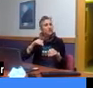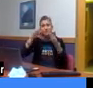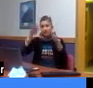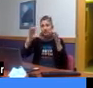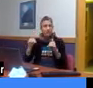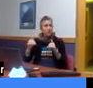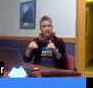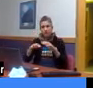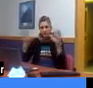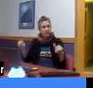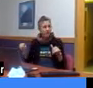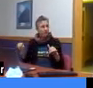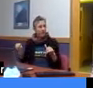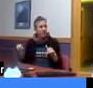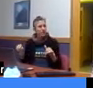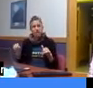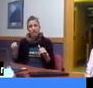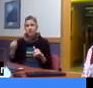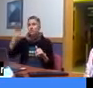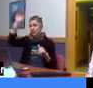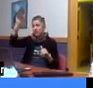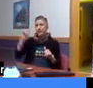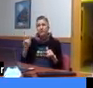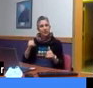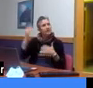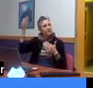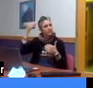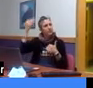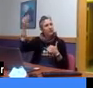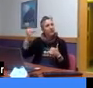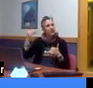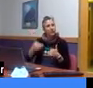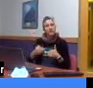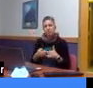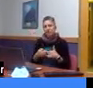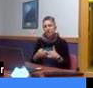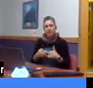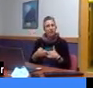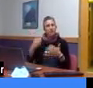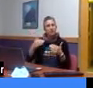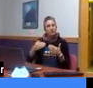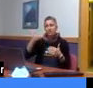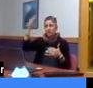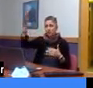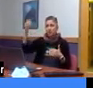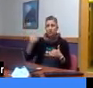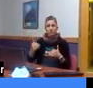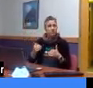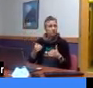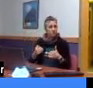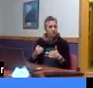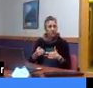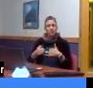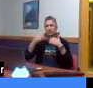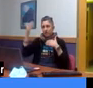You know, because I'm down here in this very private area and you're way up there. And I like to have eye contact and check in. Like, I'm a human taking care of you.